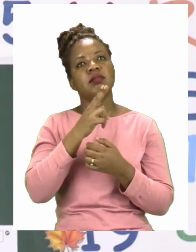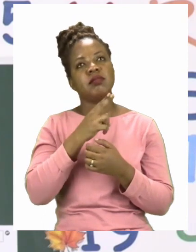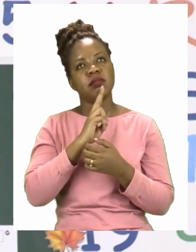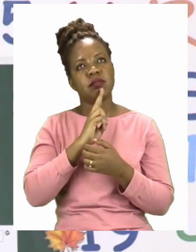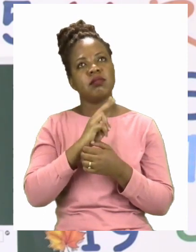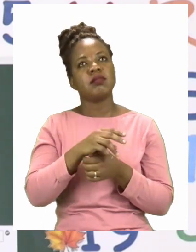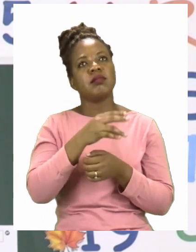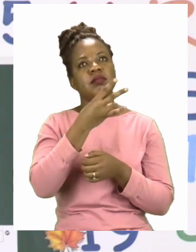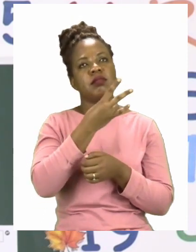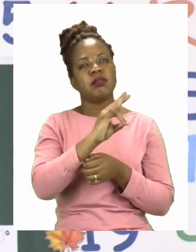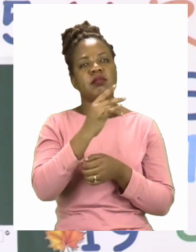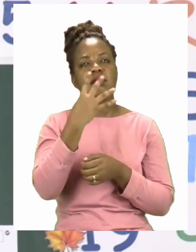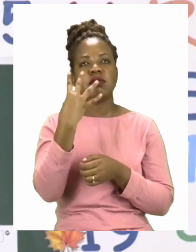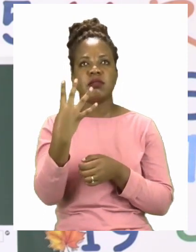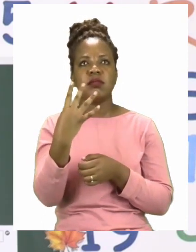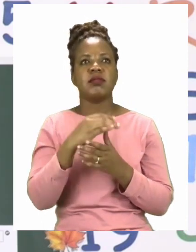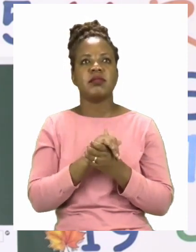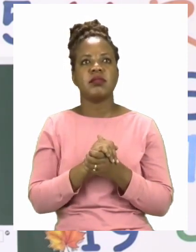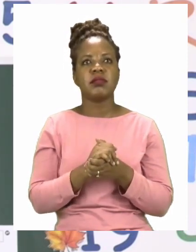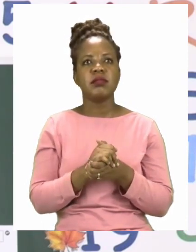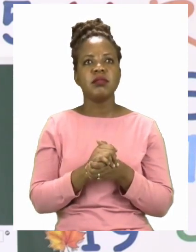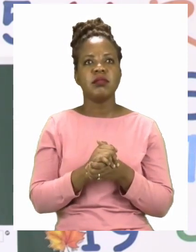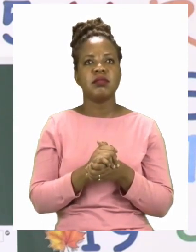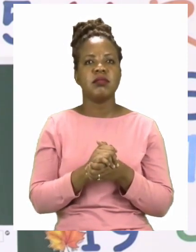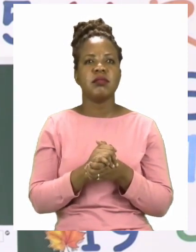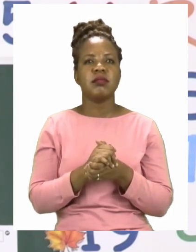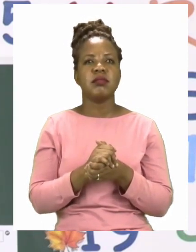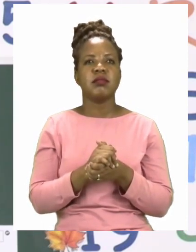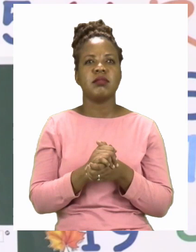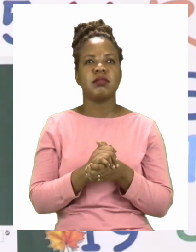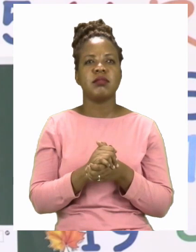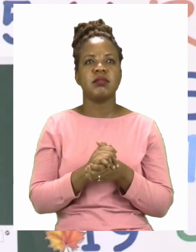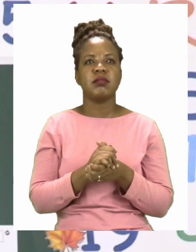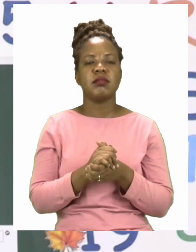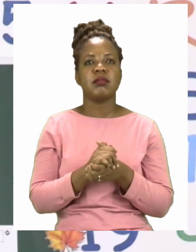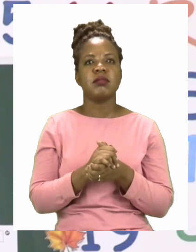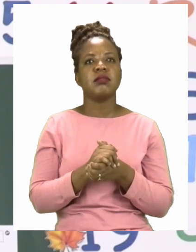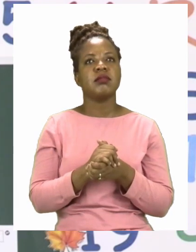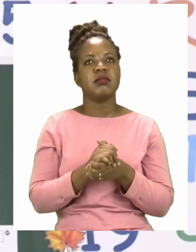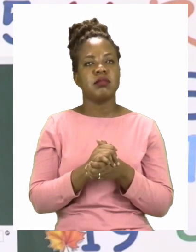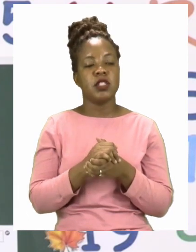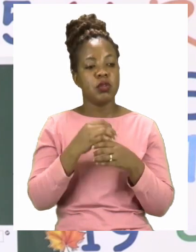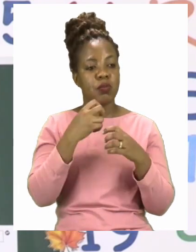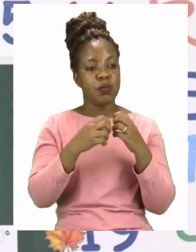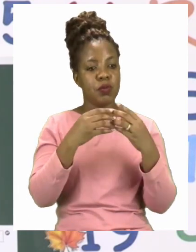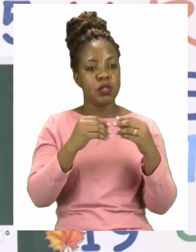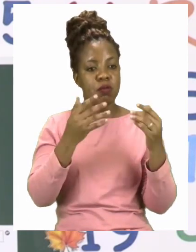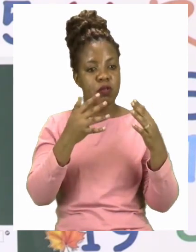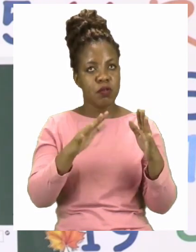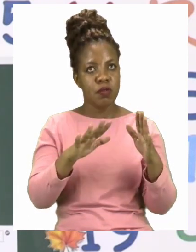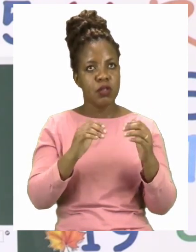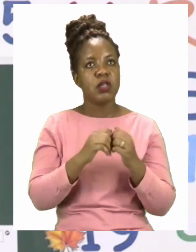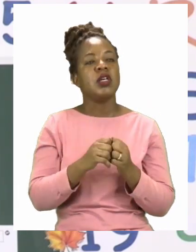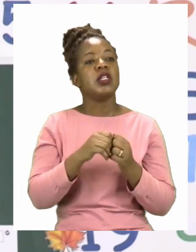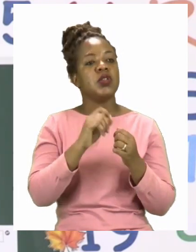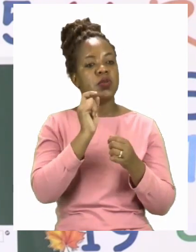was 74. And then after that, we finished our problem-solving sum by